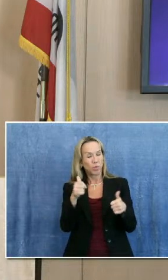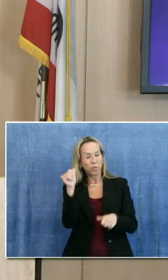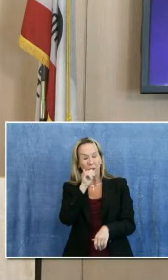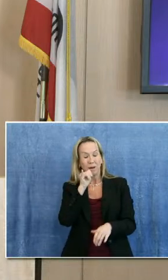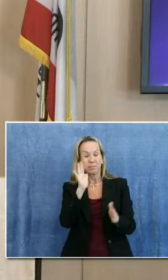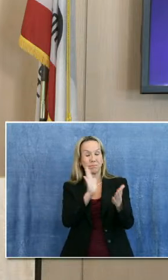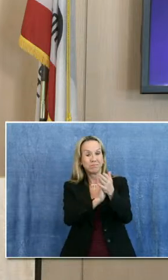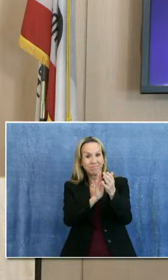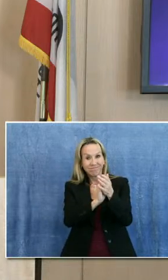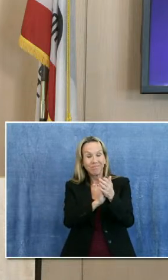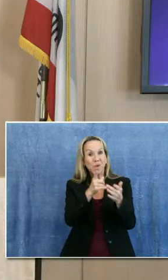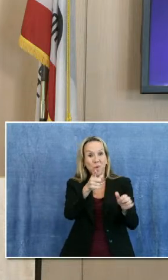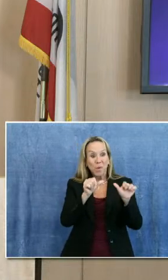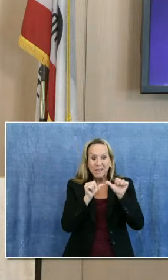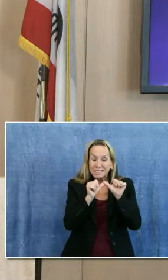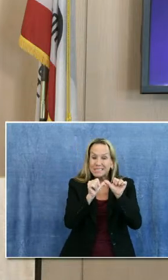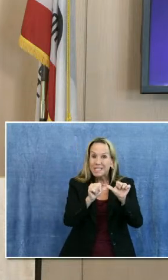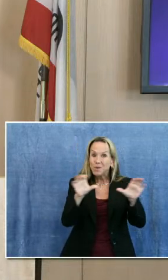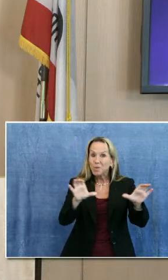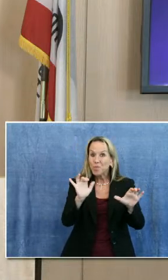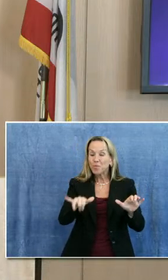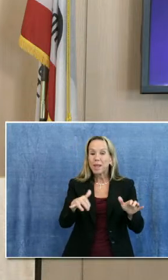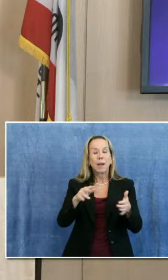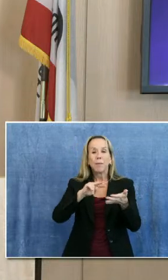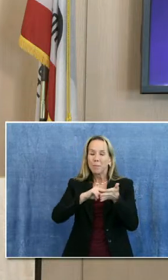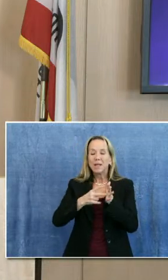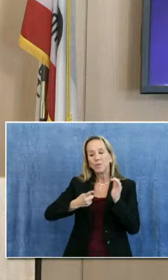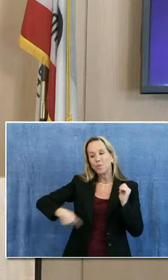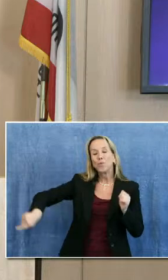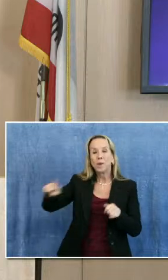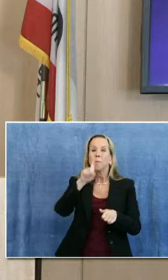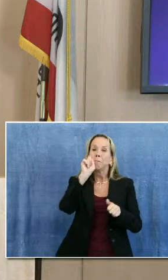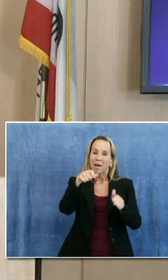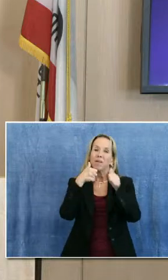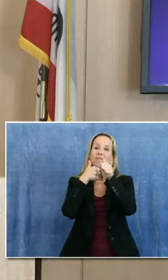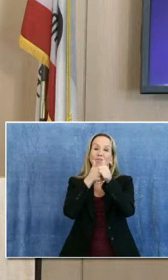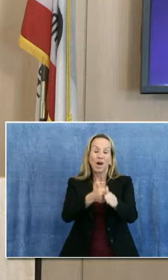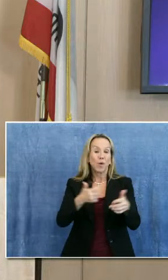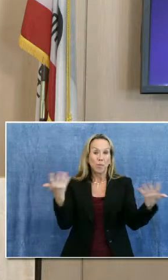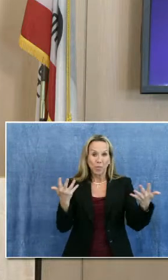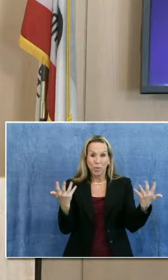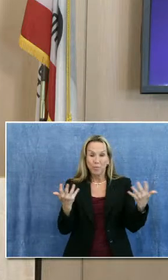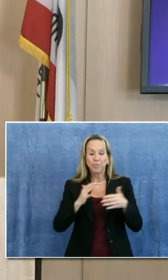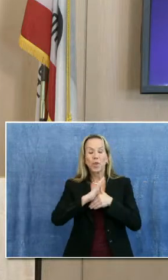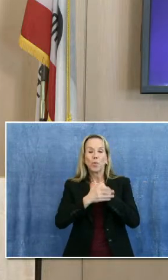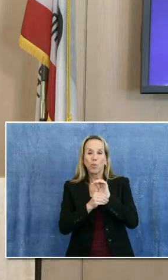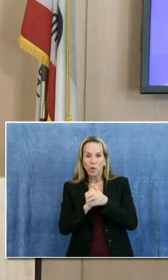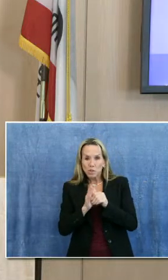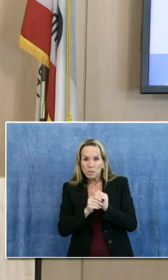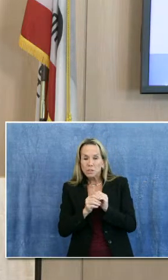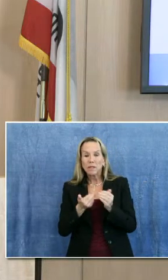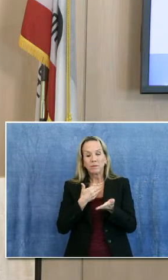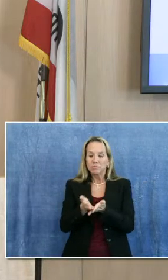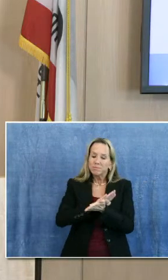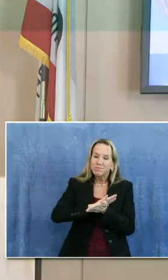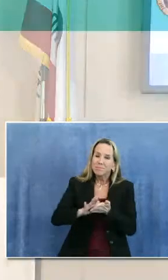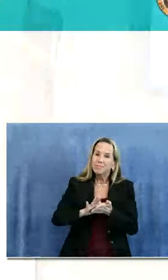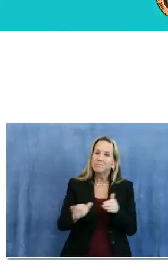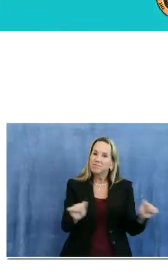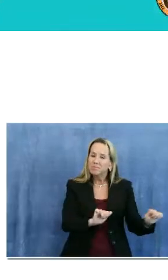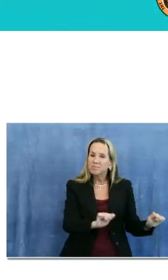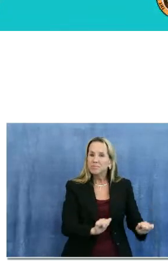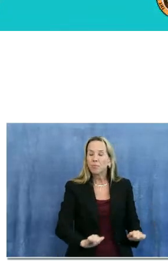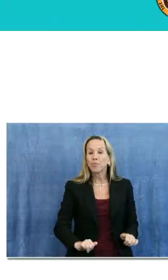Continuing these efforts will require that everyone adheres to the following: washing your hands and promoting sanitation